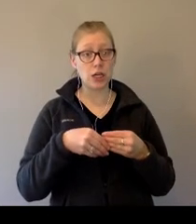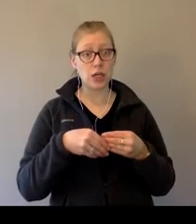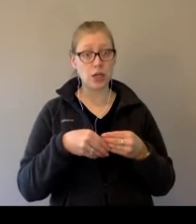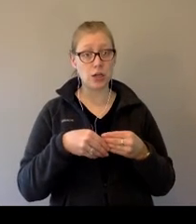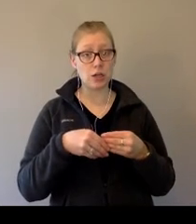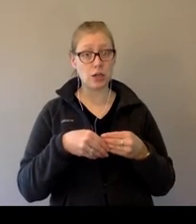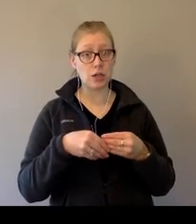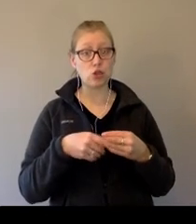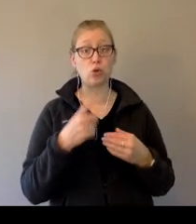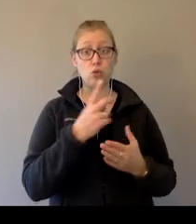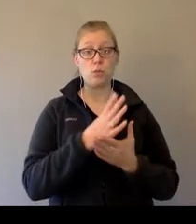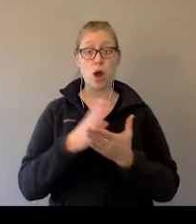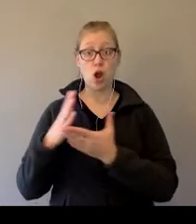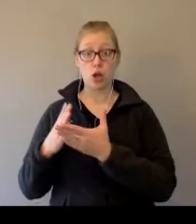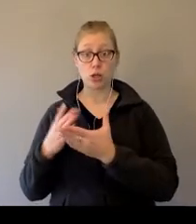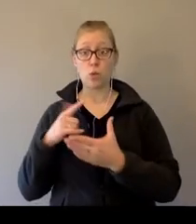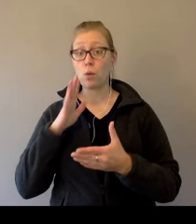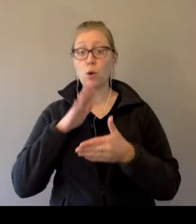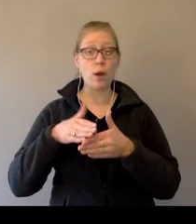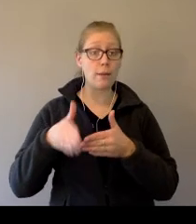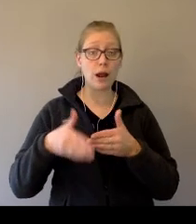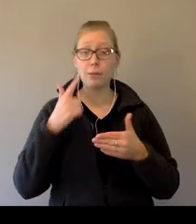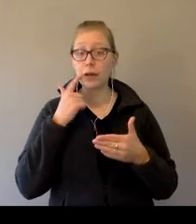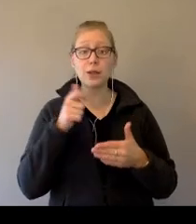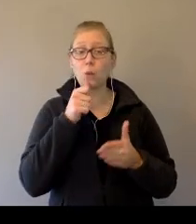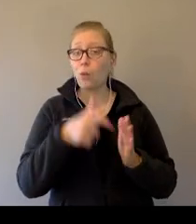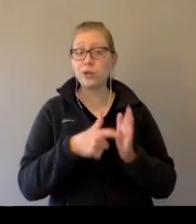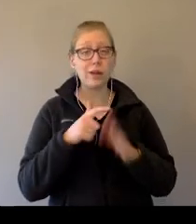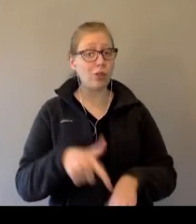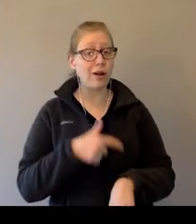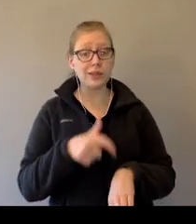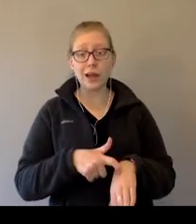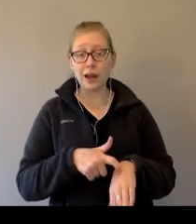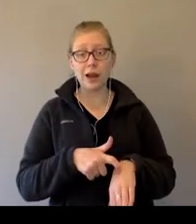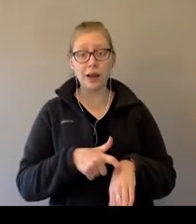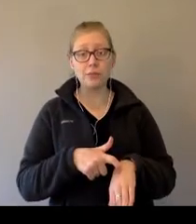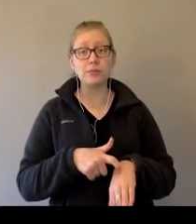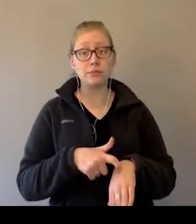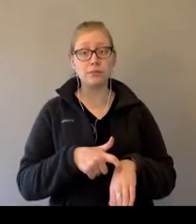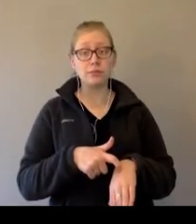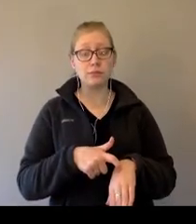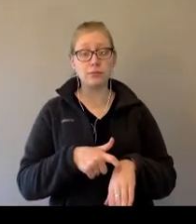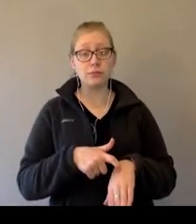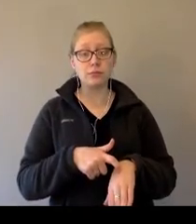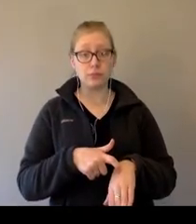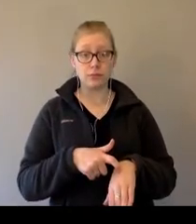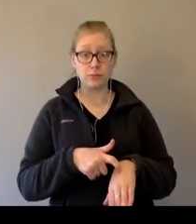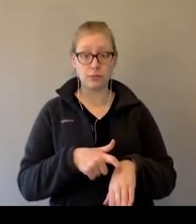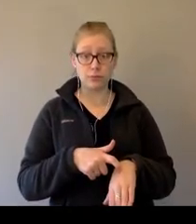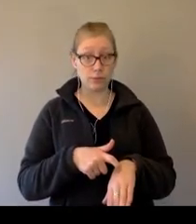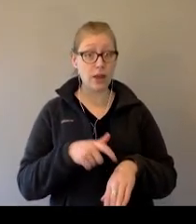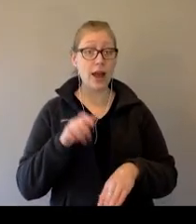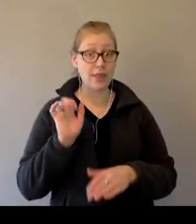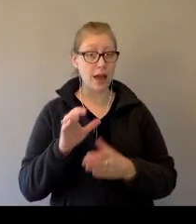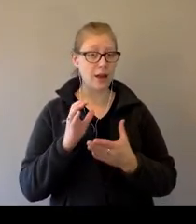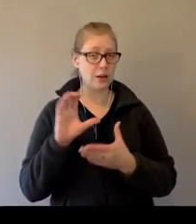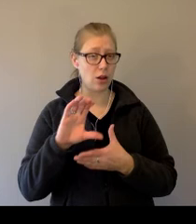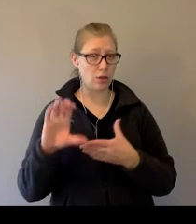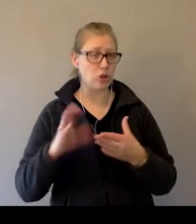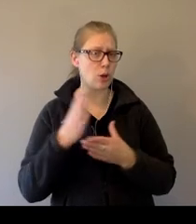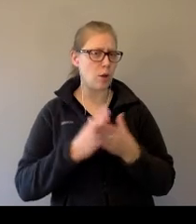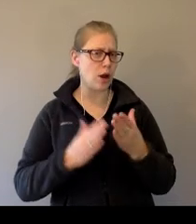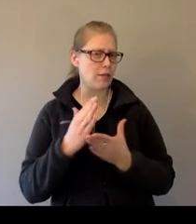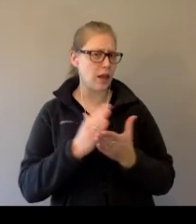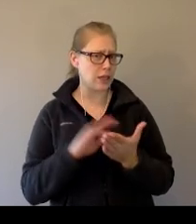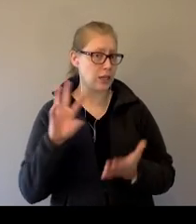of your outline. We are going to just wrap this up because it won't take you long to do with your conclusion, which is a part of lesson 6. So here's